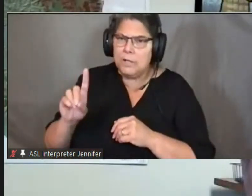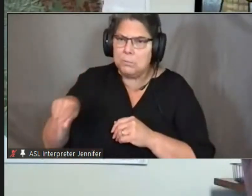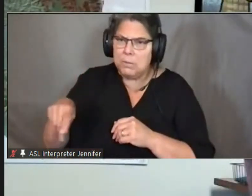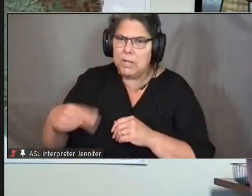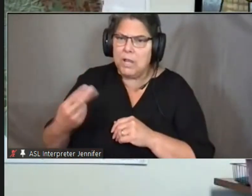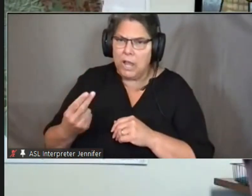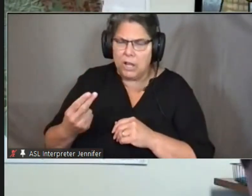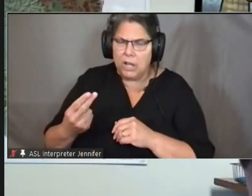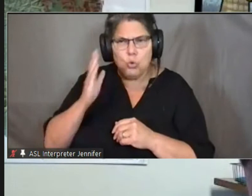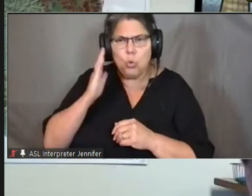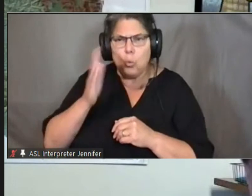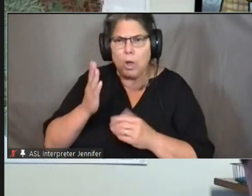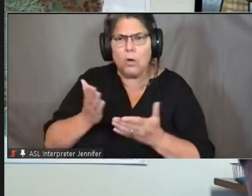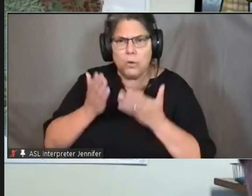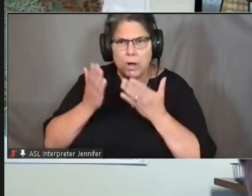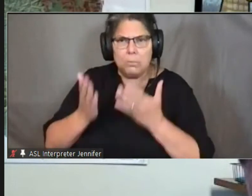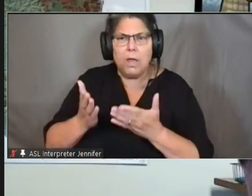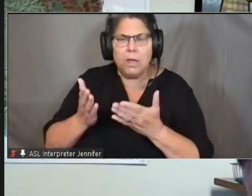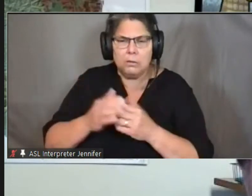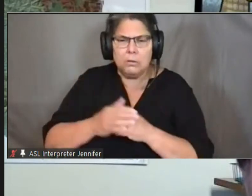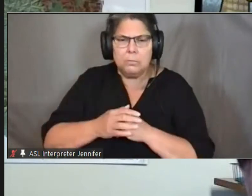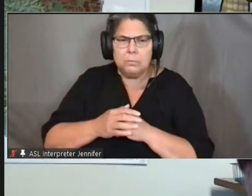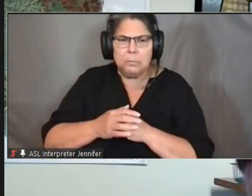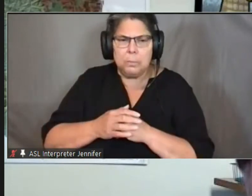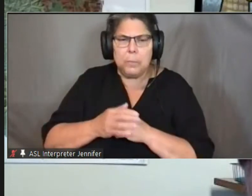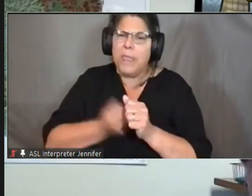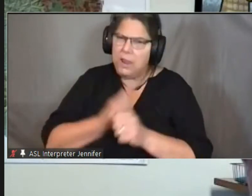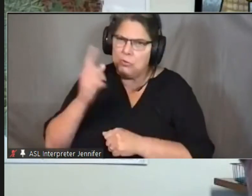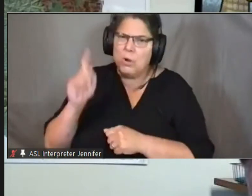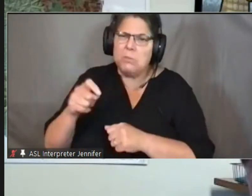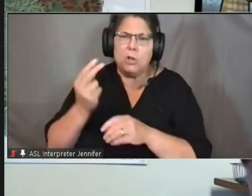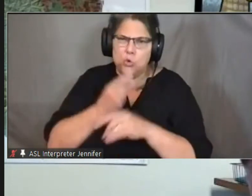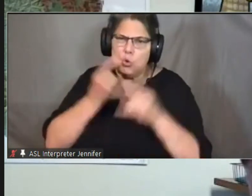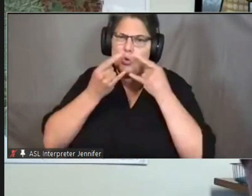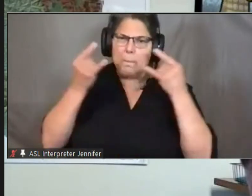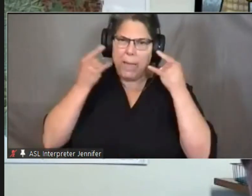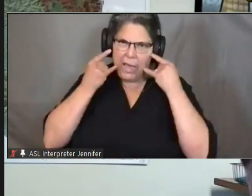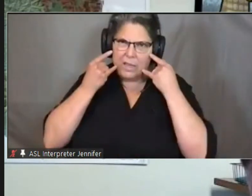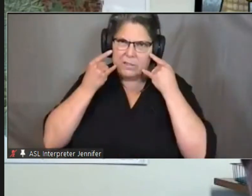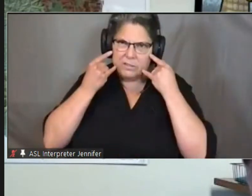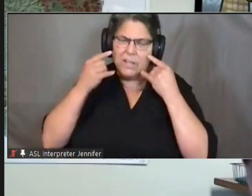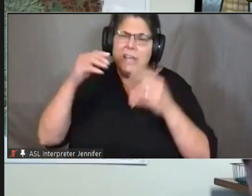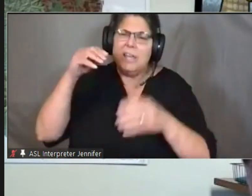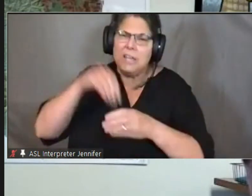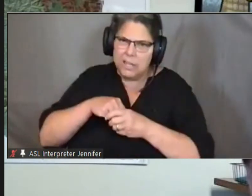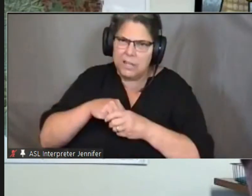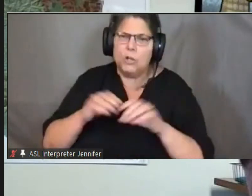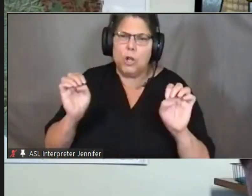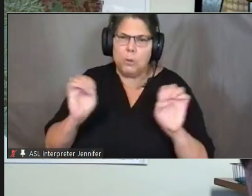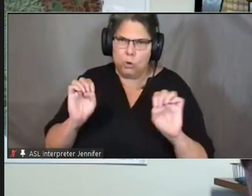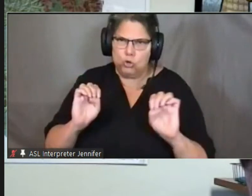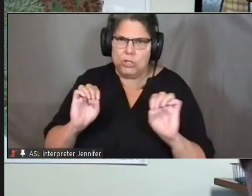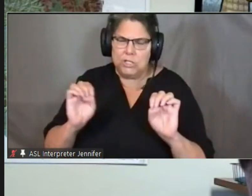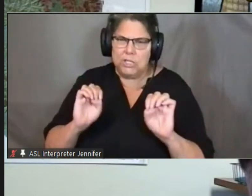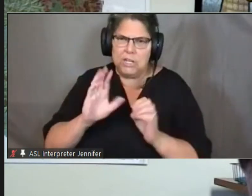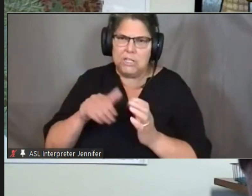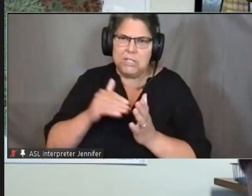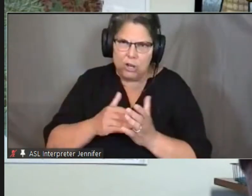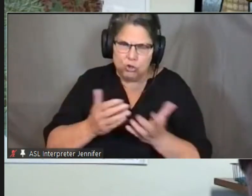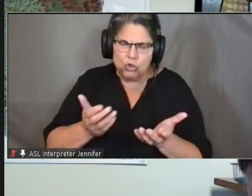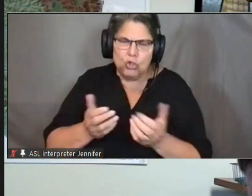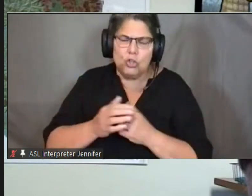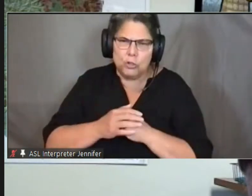that everyone will have to be masked in emergency centers like